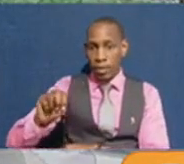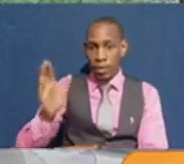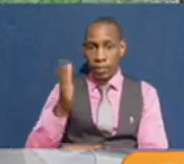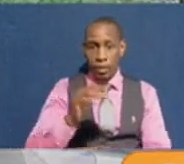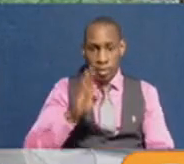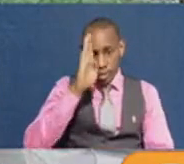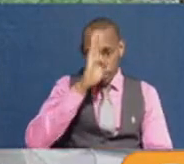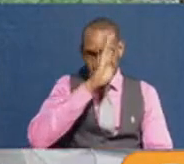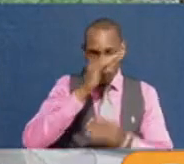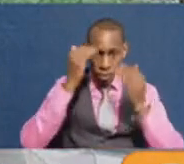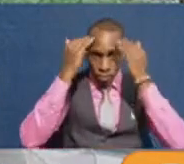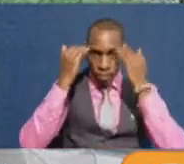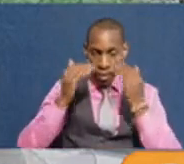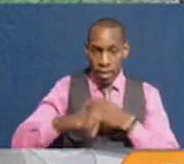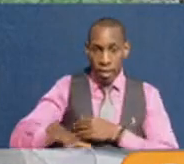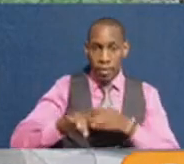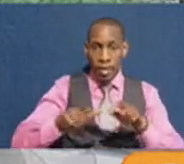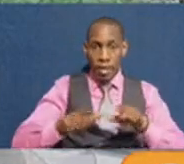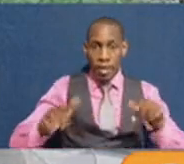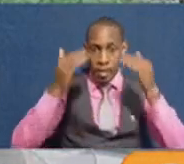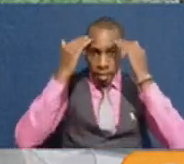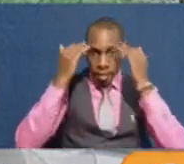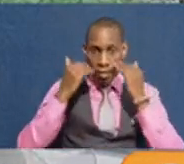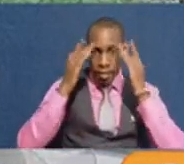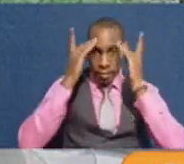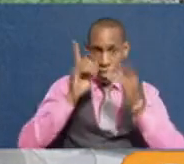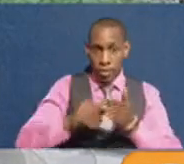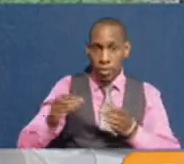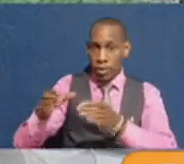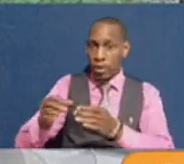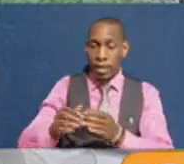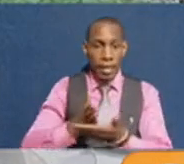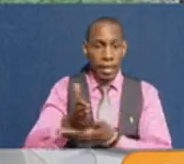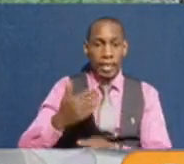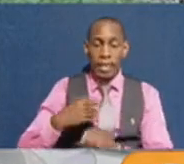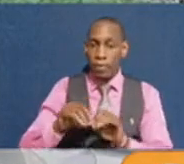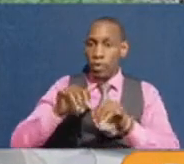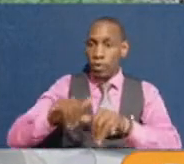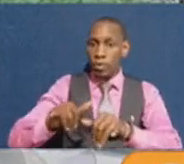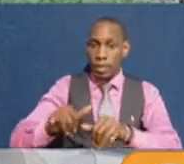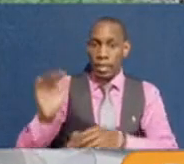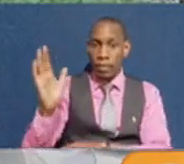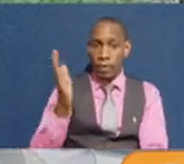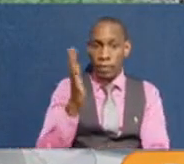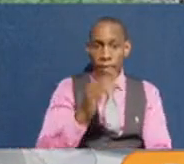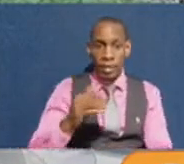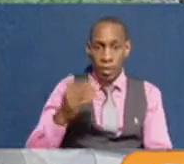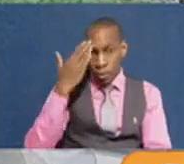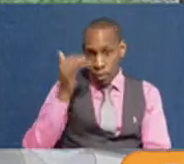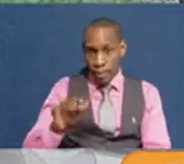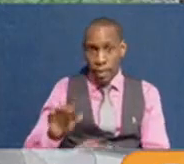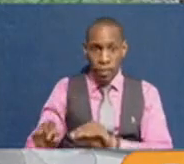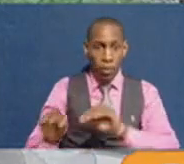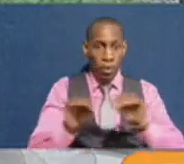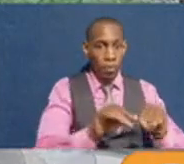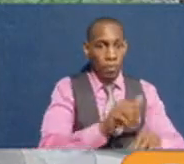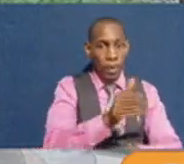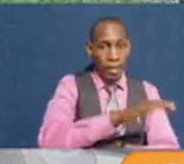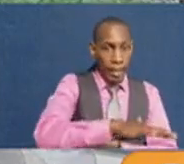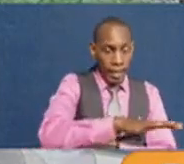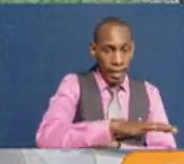ruled. The Environment and Lands Court ruled that the community has no right to live within the forest since they have been resettled